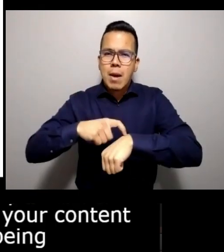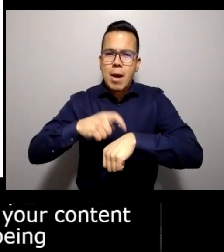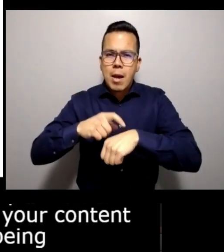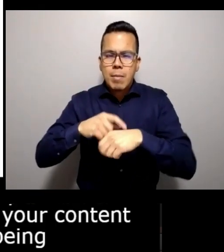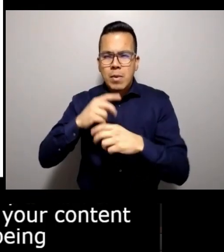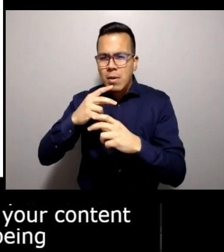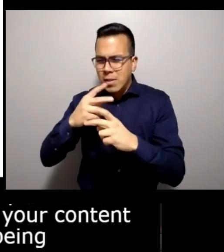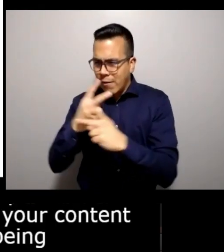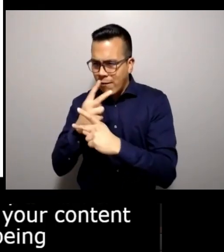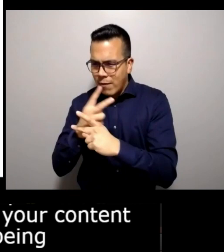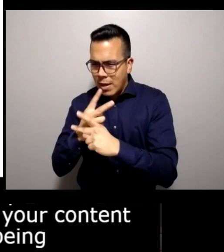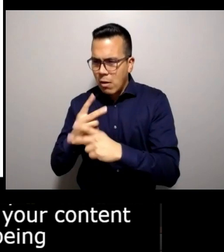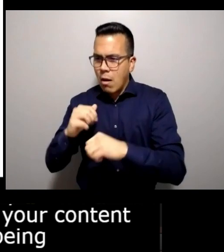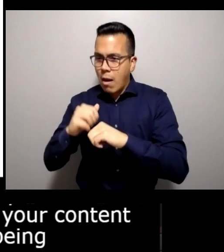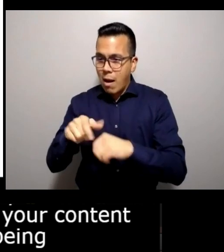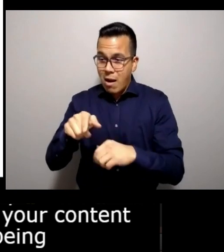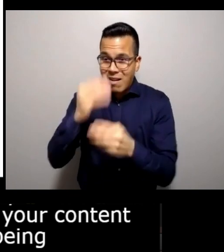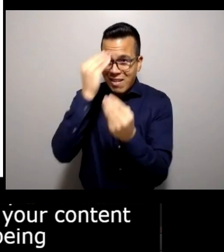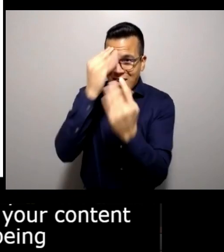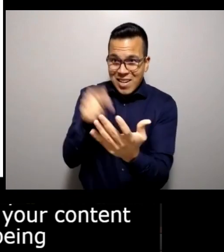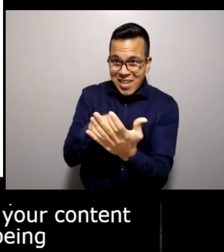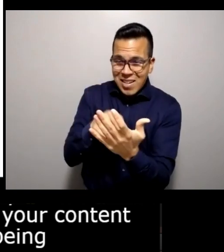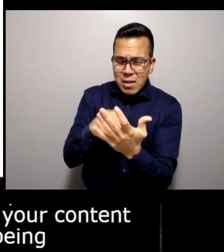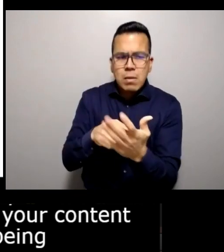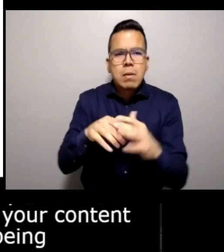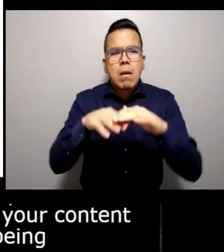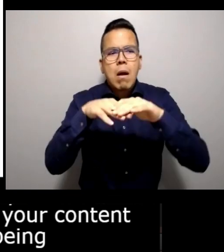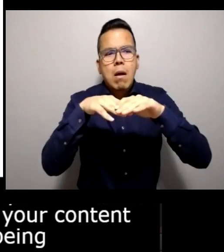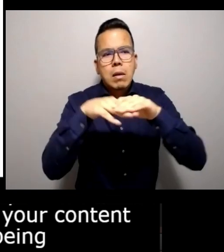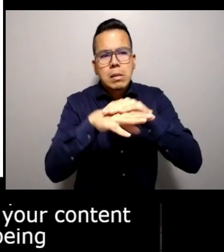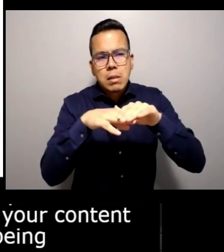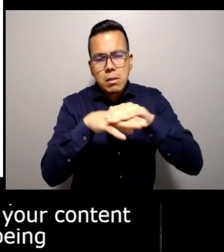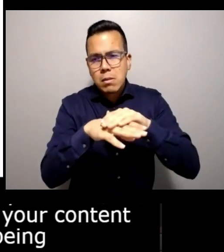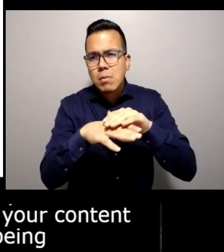Many people approach social media with a lot of